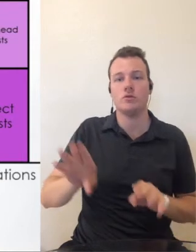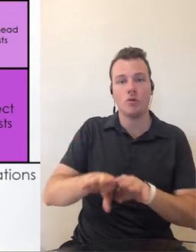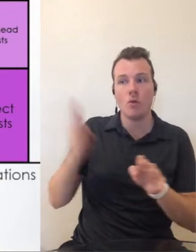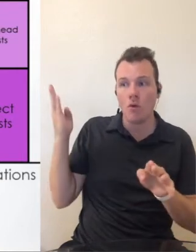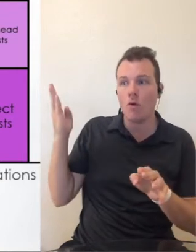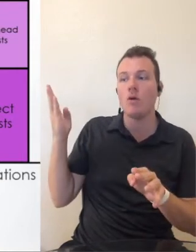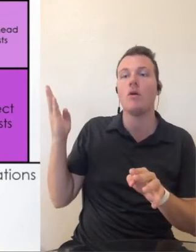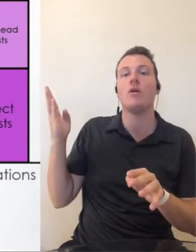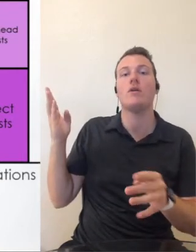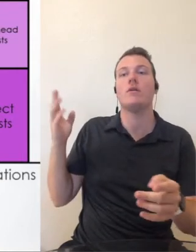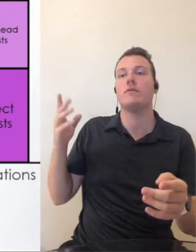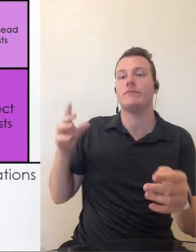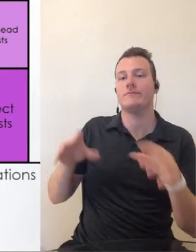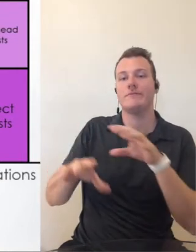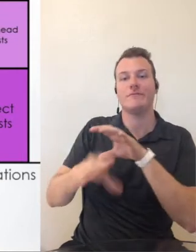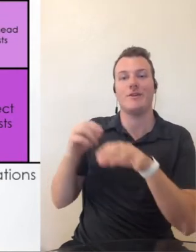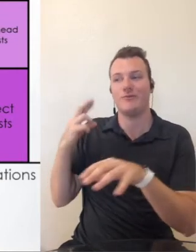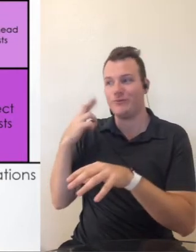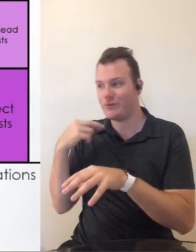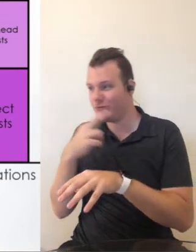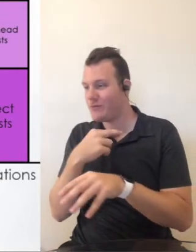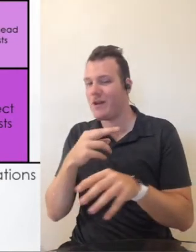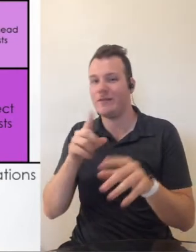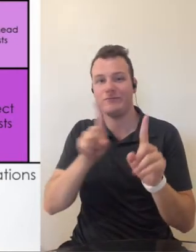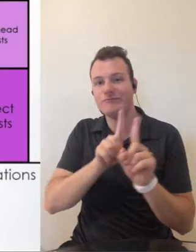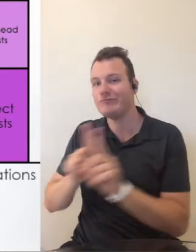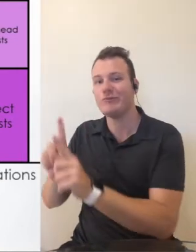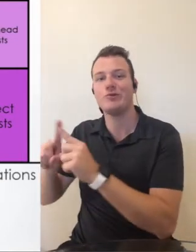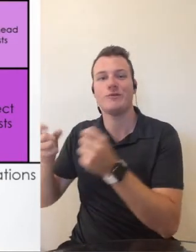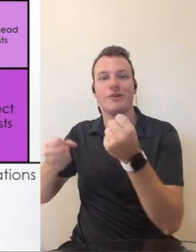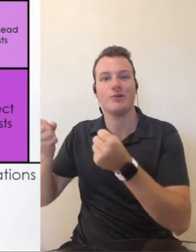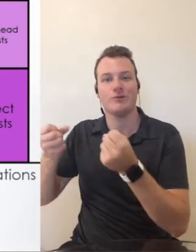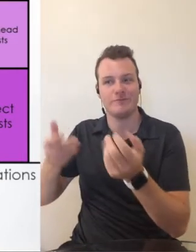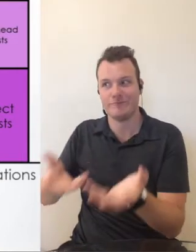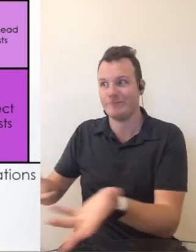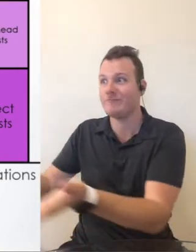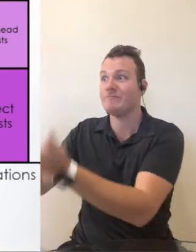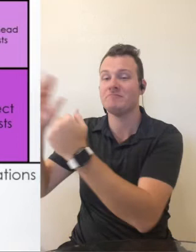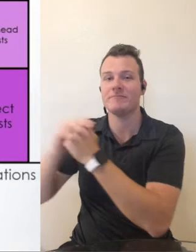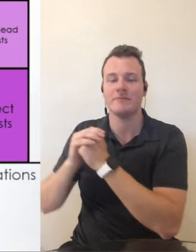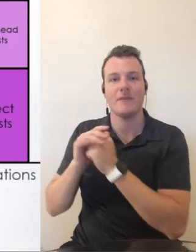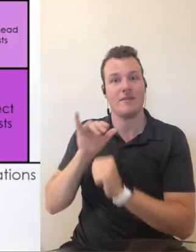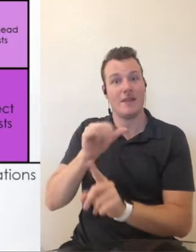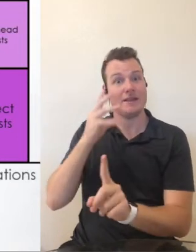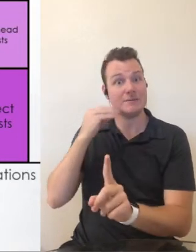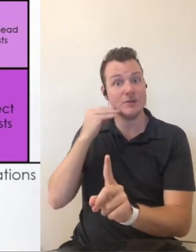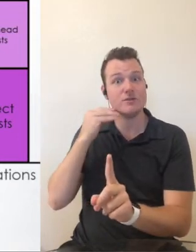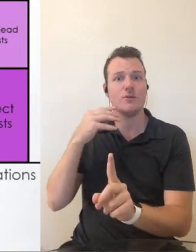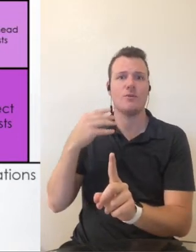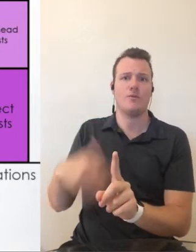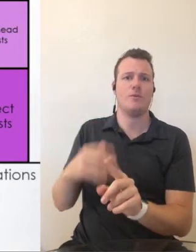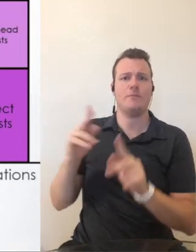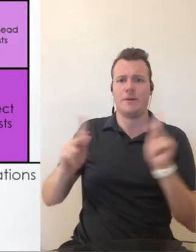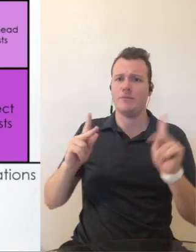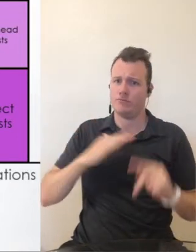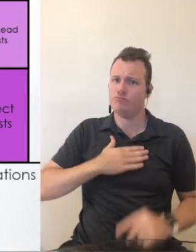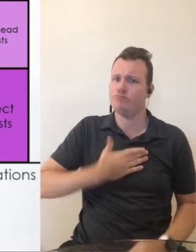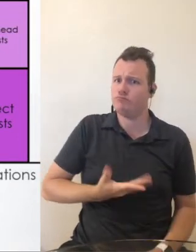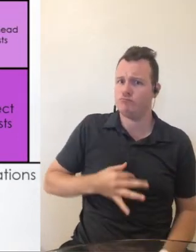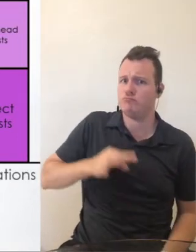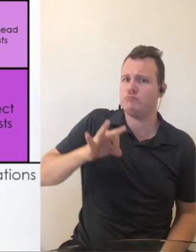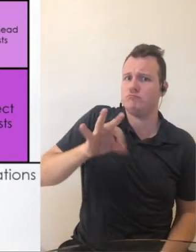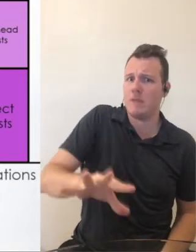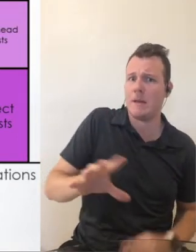and to your vehicle. Now, for that experience, people are willing to pay more, and that's the value-based